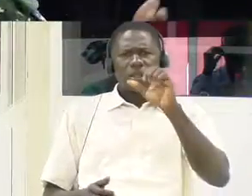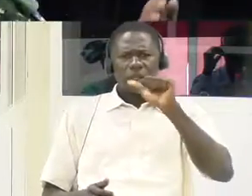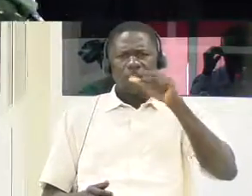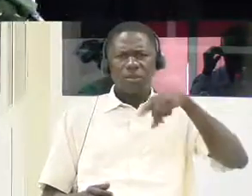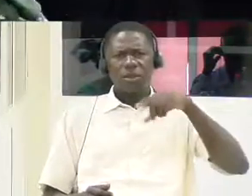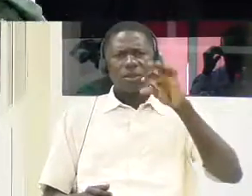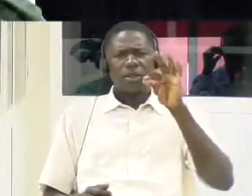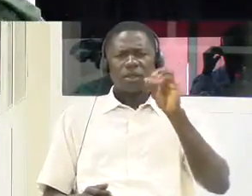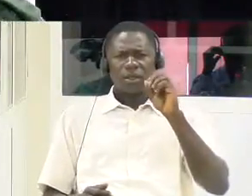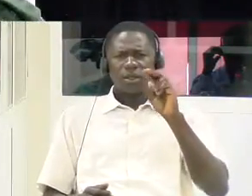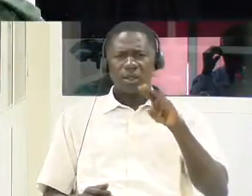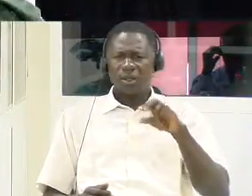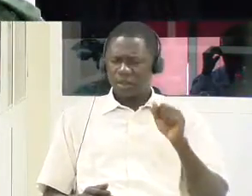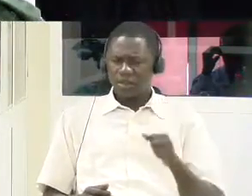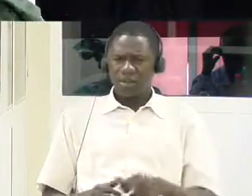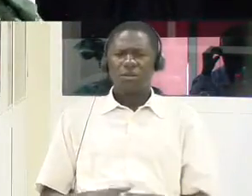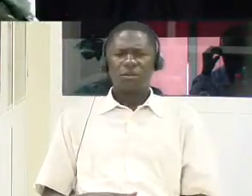guy told him, I don't know."